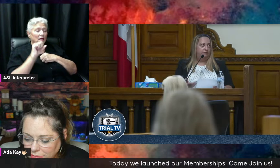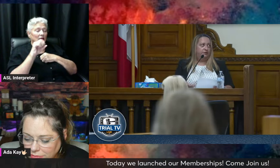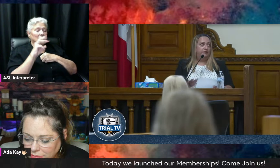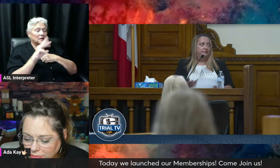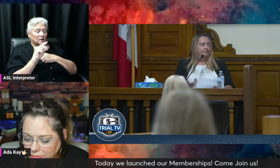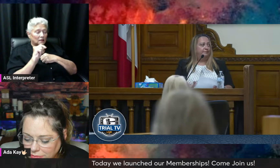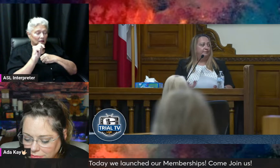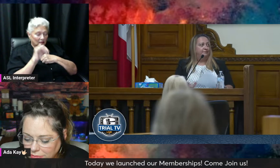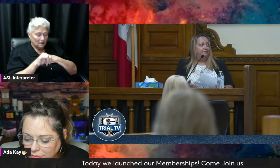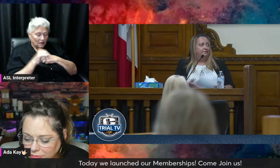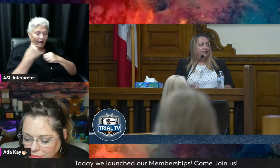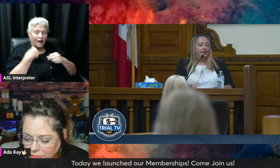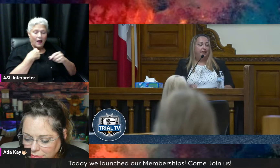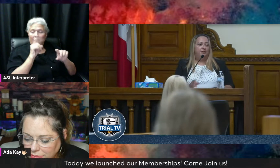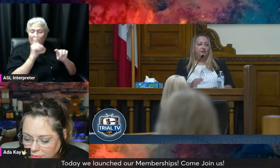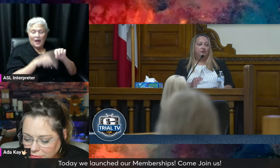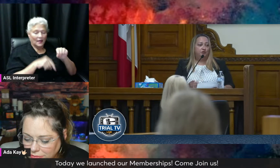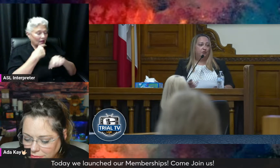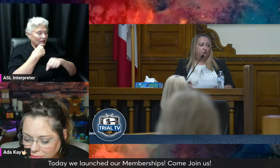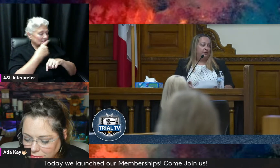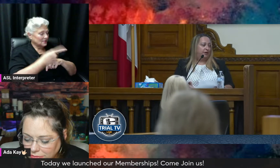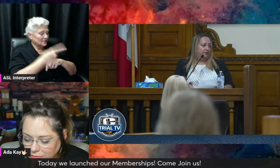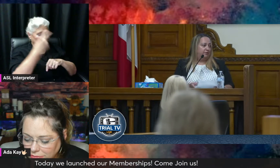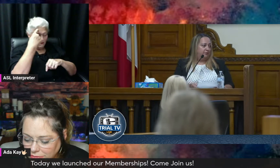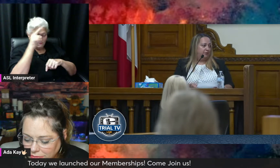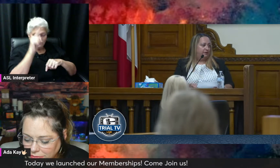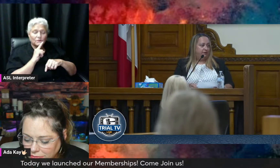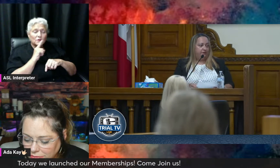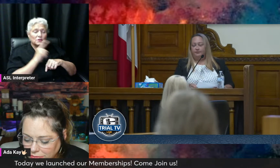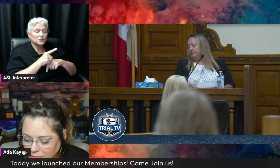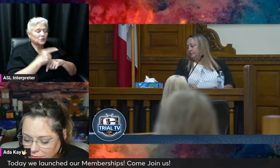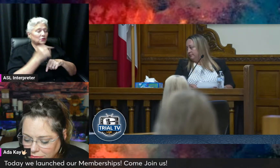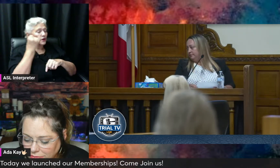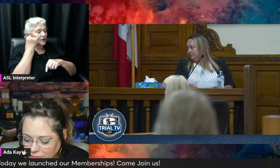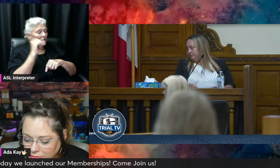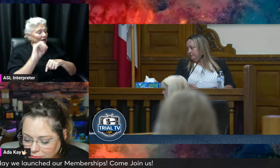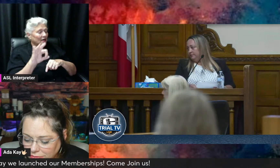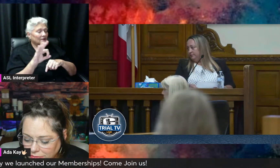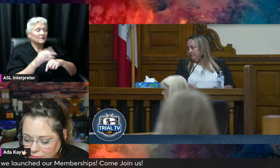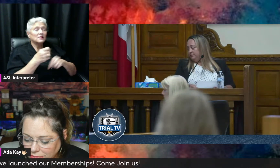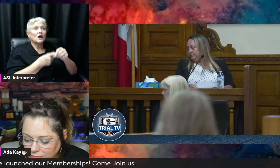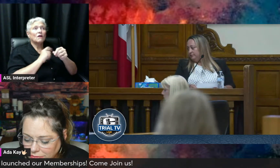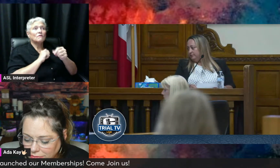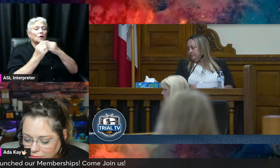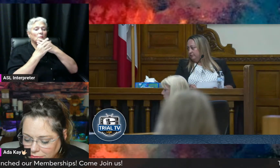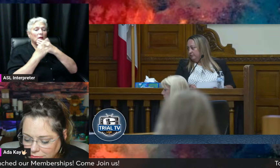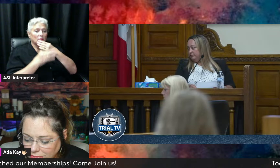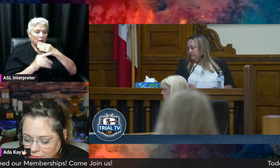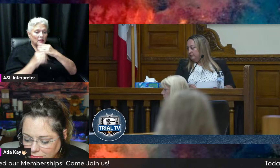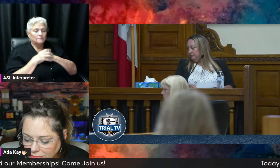or with any, I cannot say for sure whether it came from the blood, no.